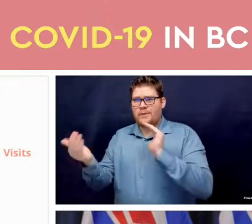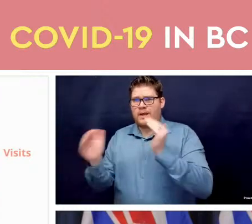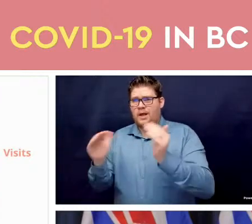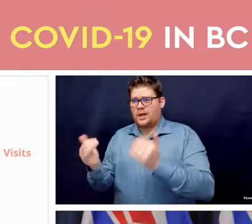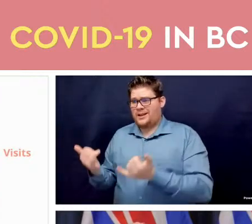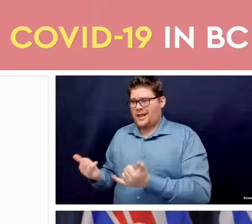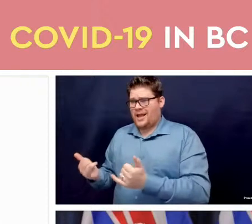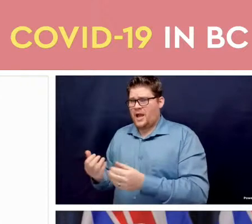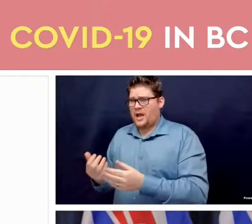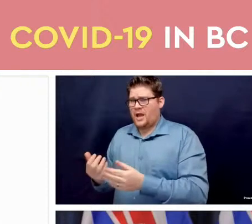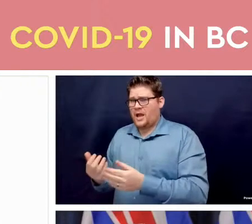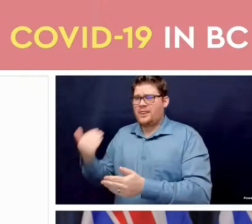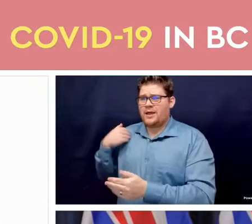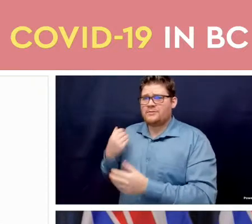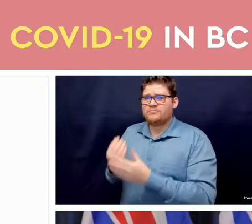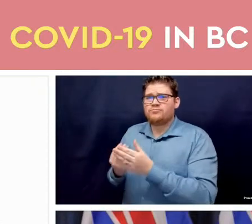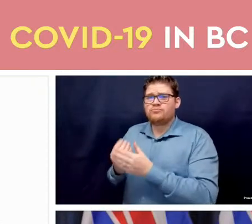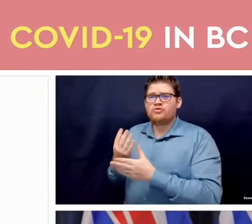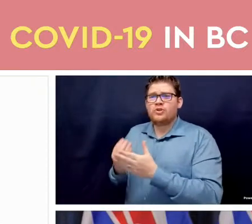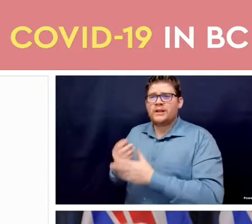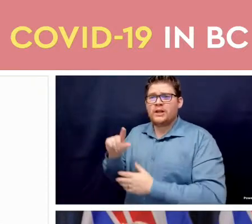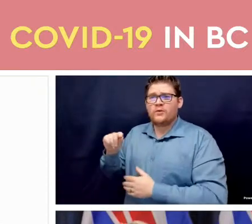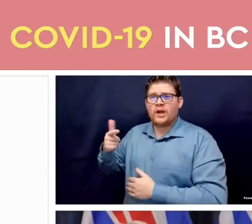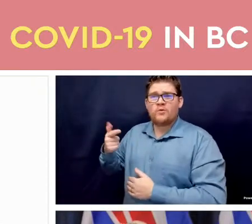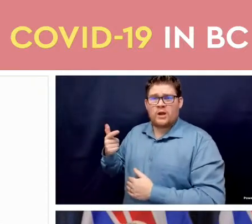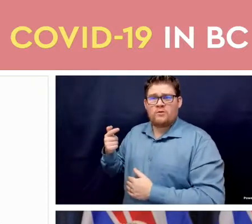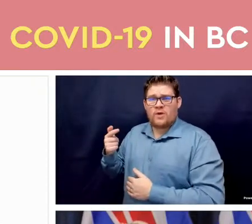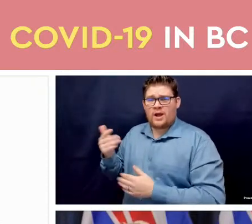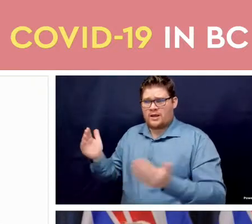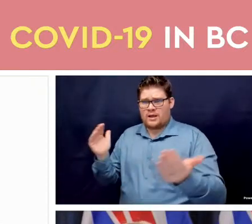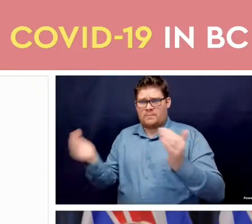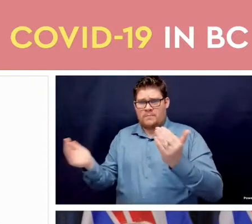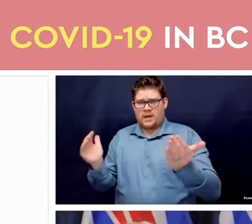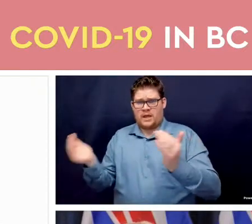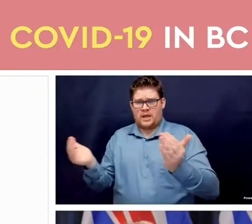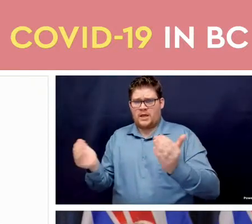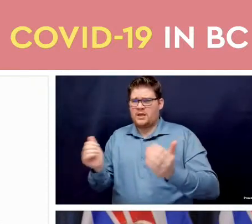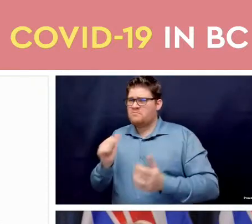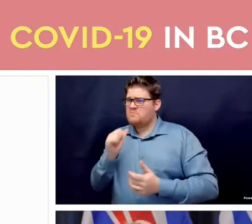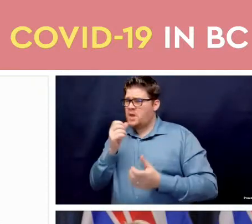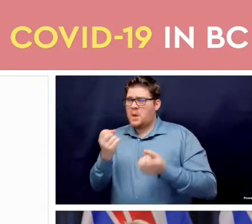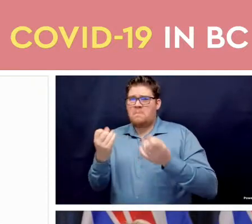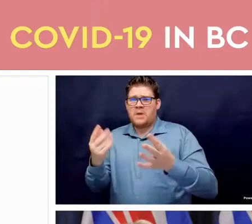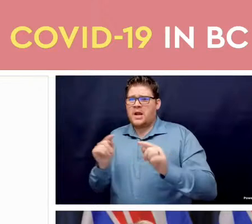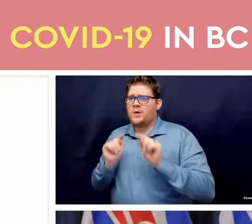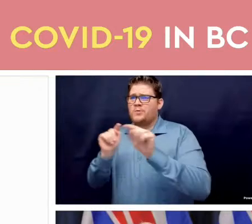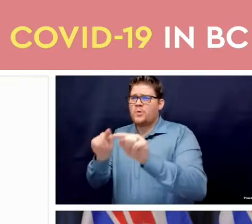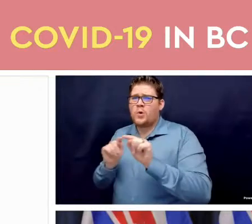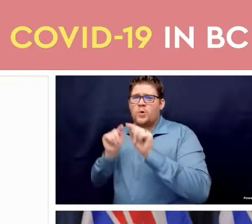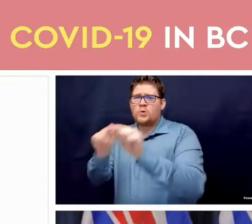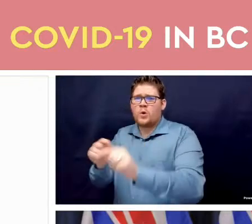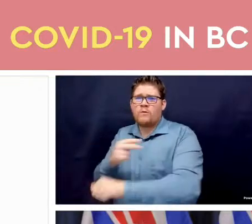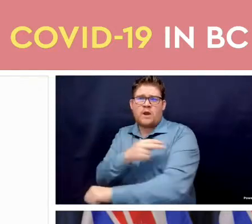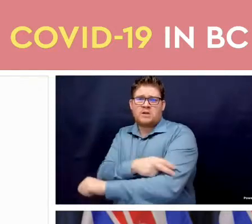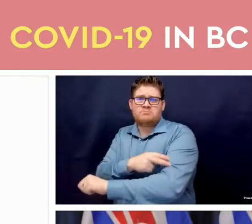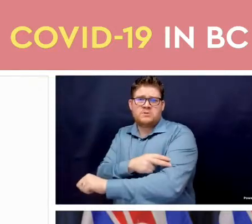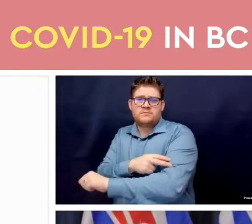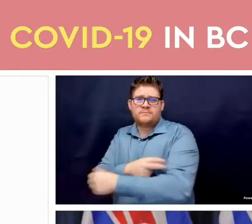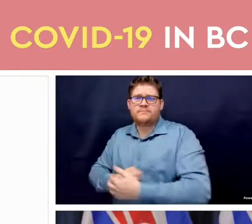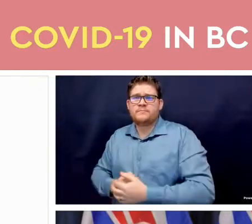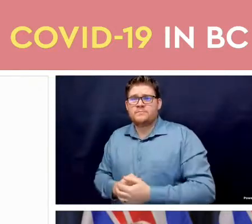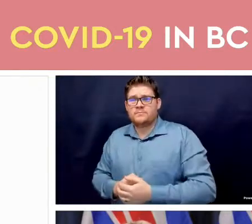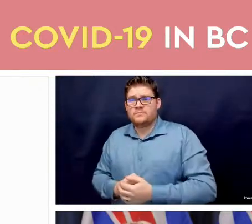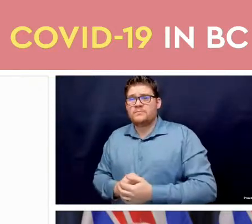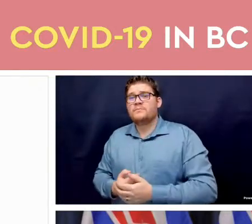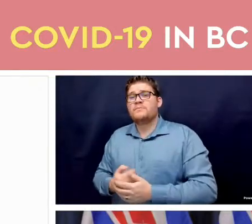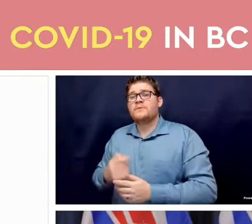of illness with Omicron. The other thing that we are looking at is how many people in hospital are